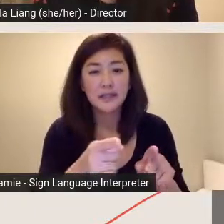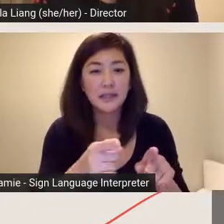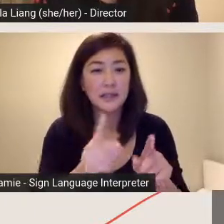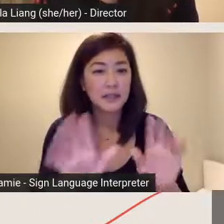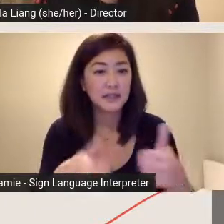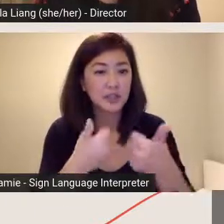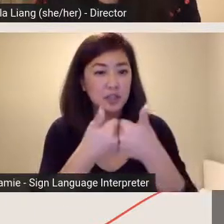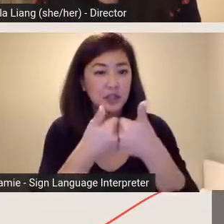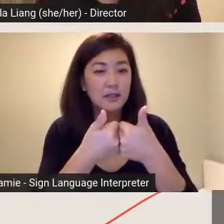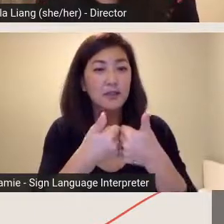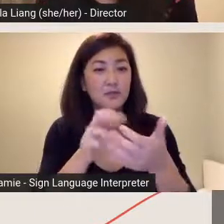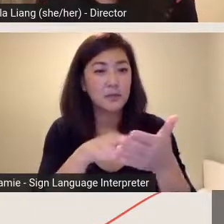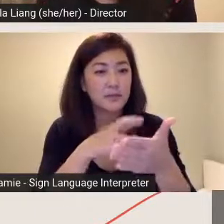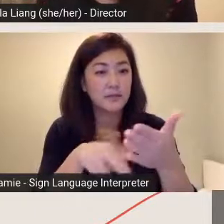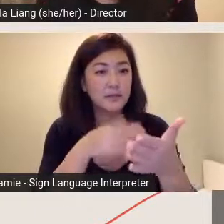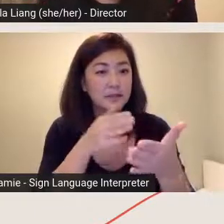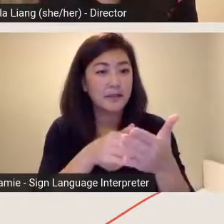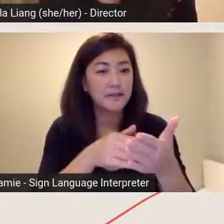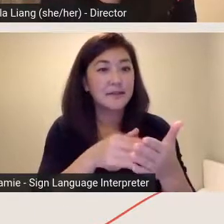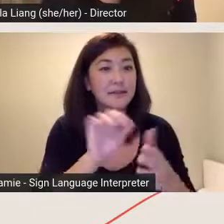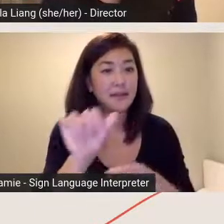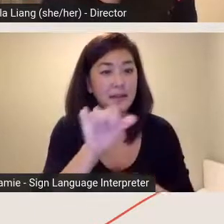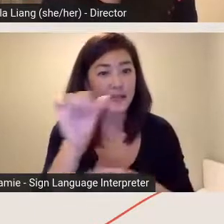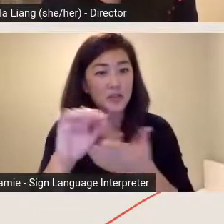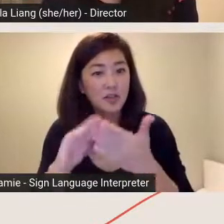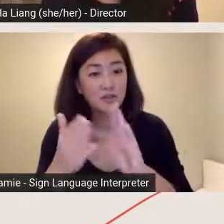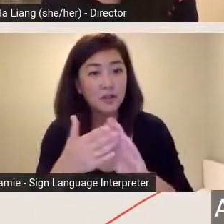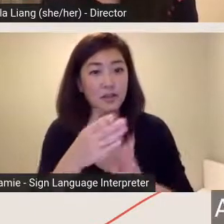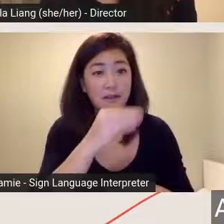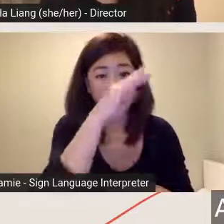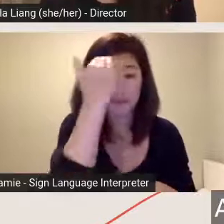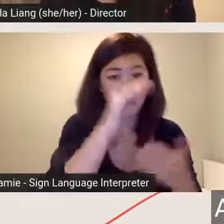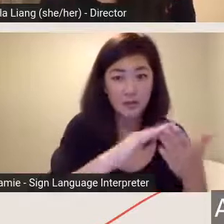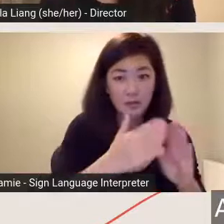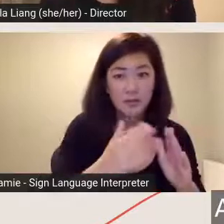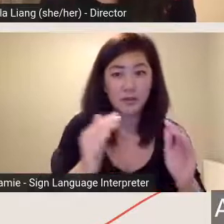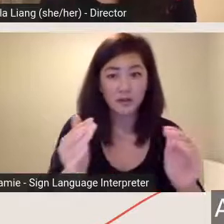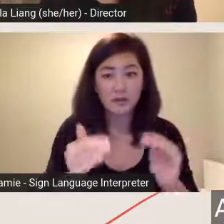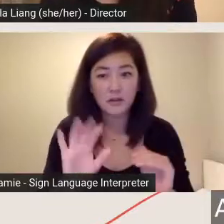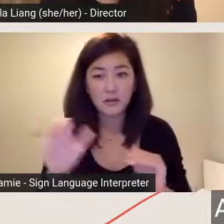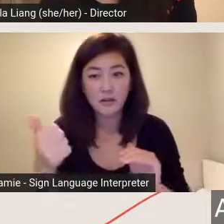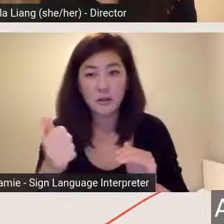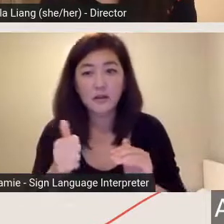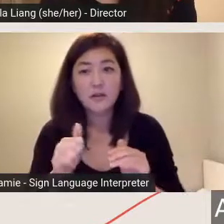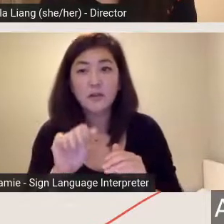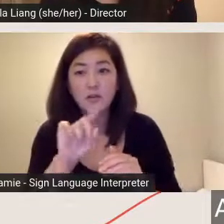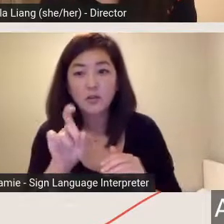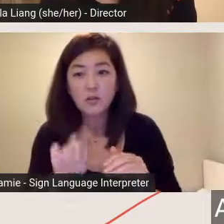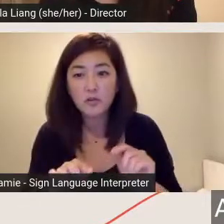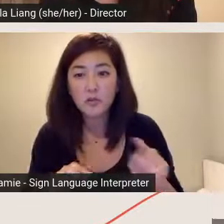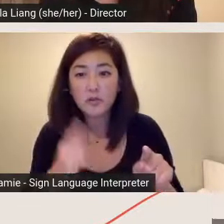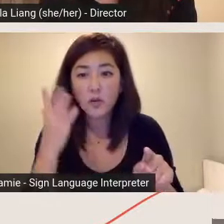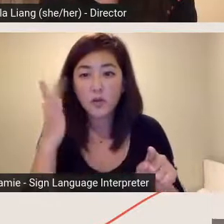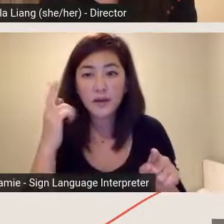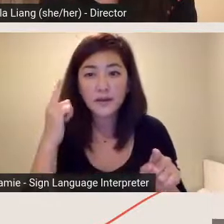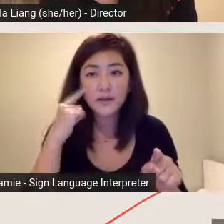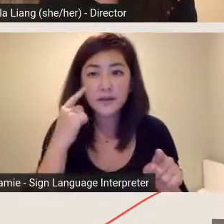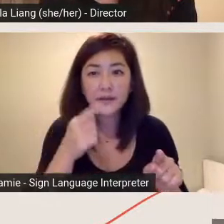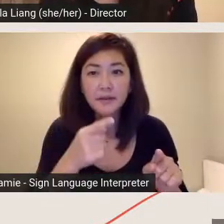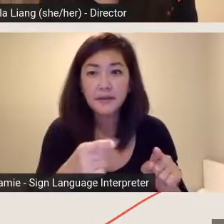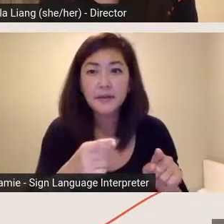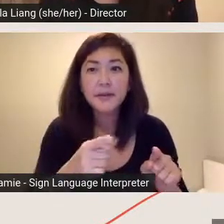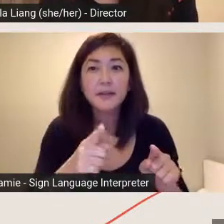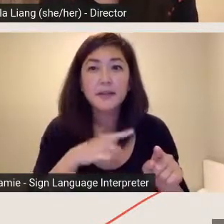the Asian community against the Black community? Another question, why do you think the Chinese community, in spite of